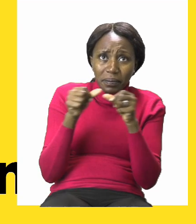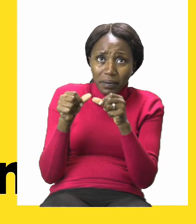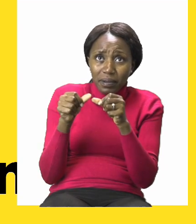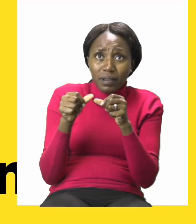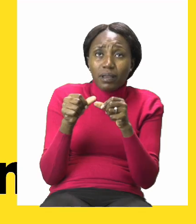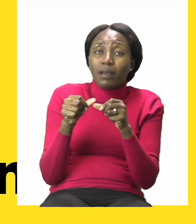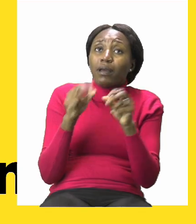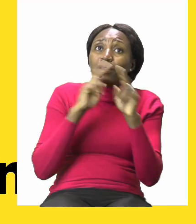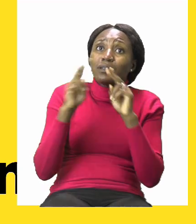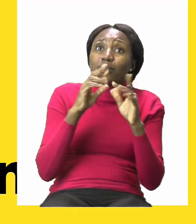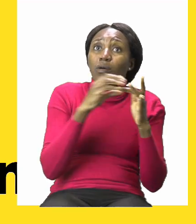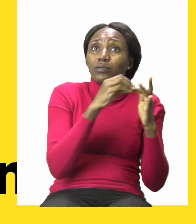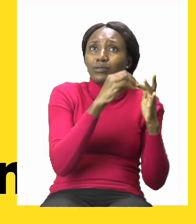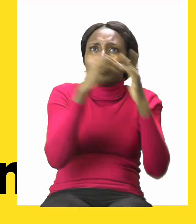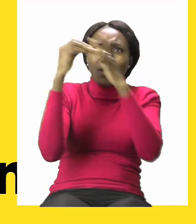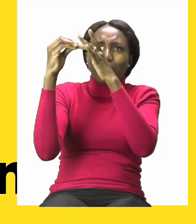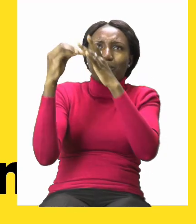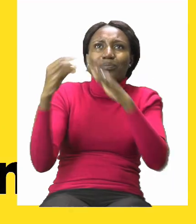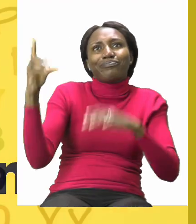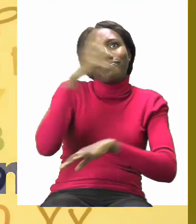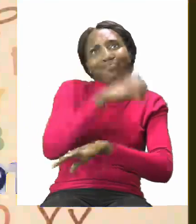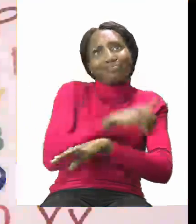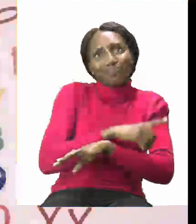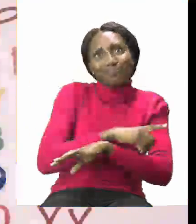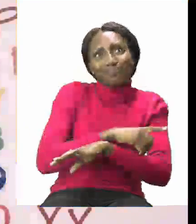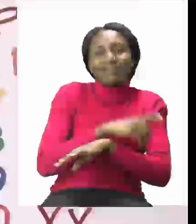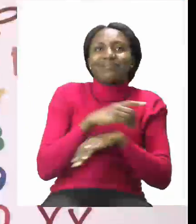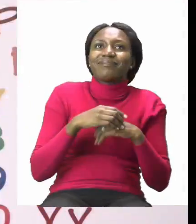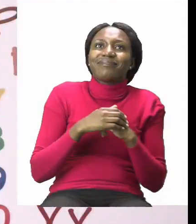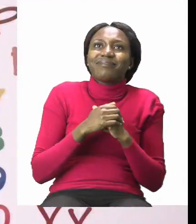about special occasions.